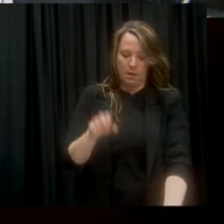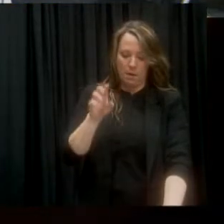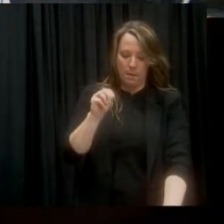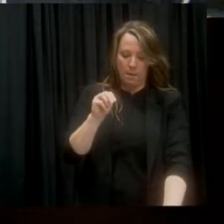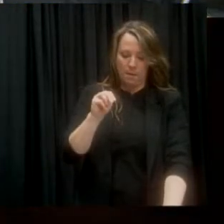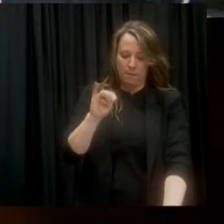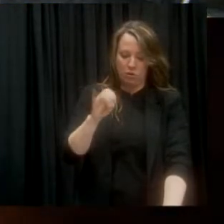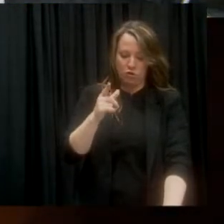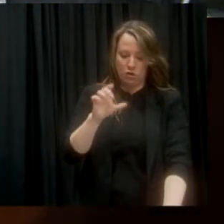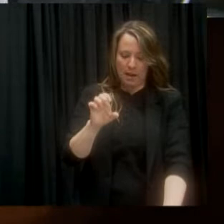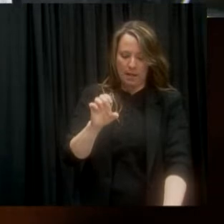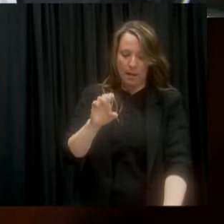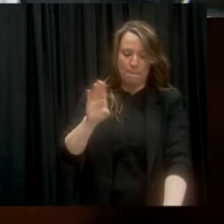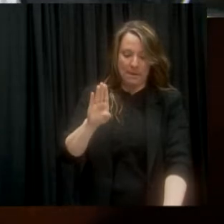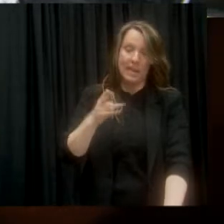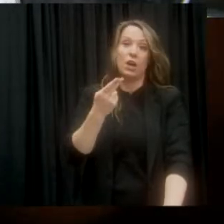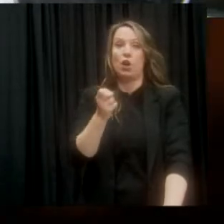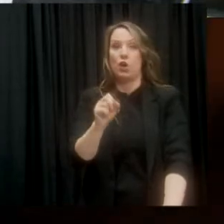Michelle B. Herr.